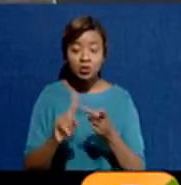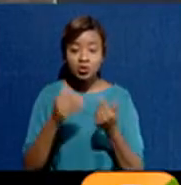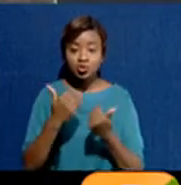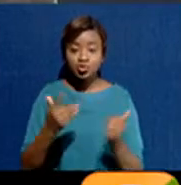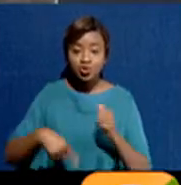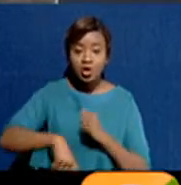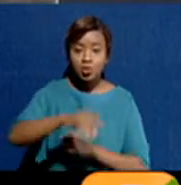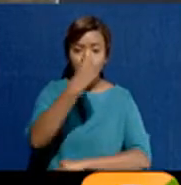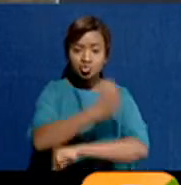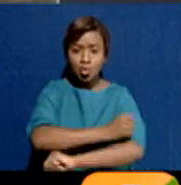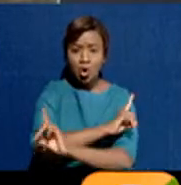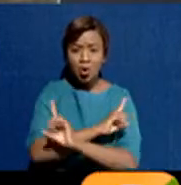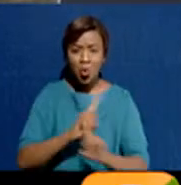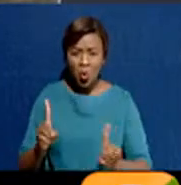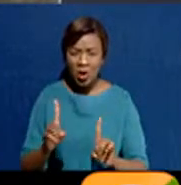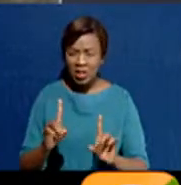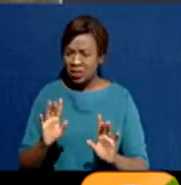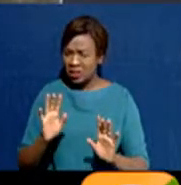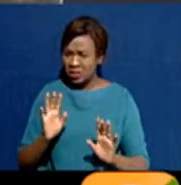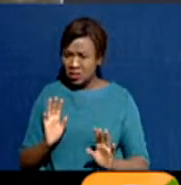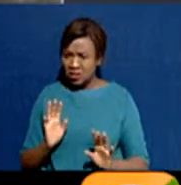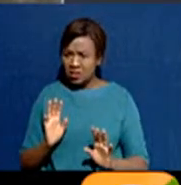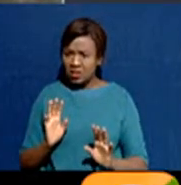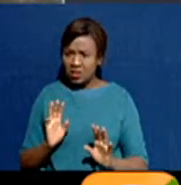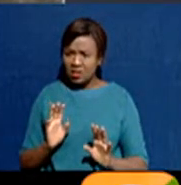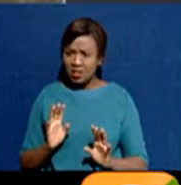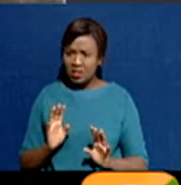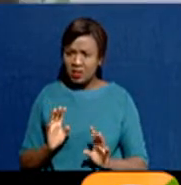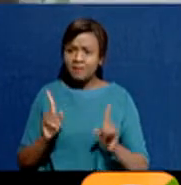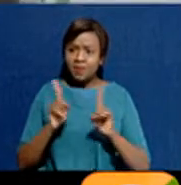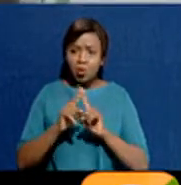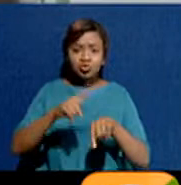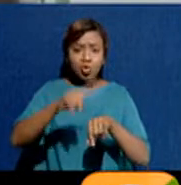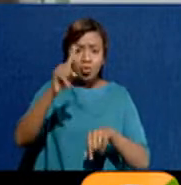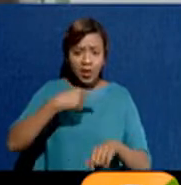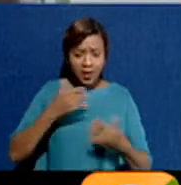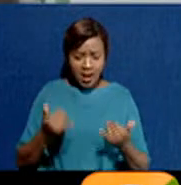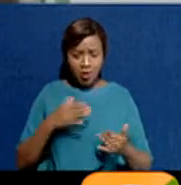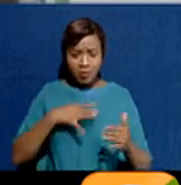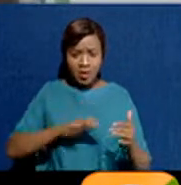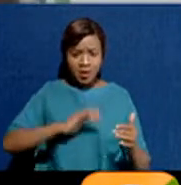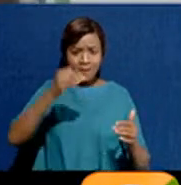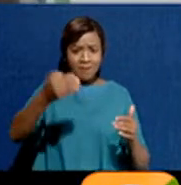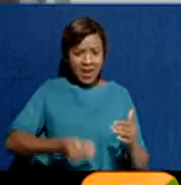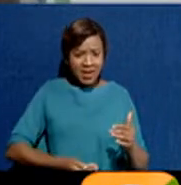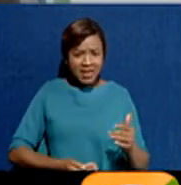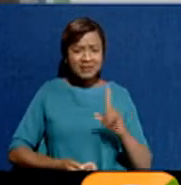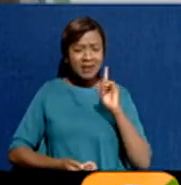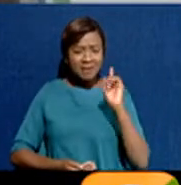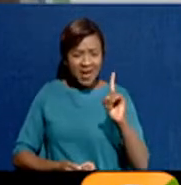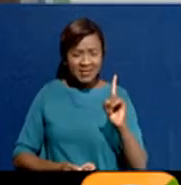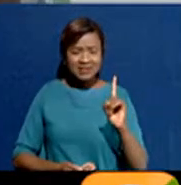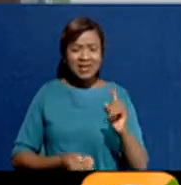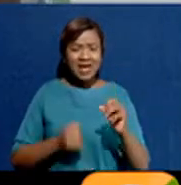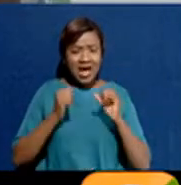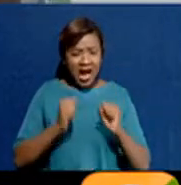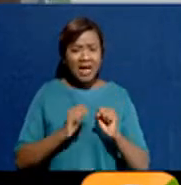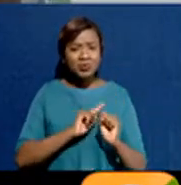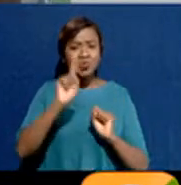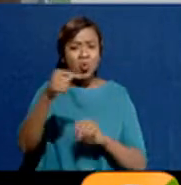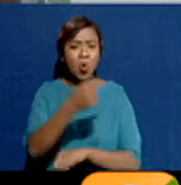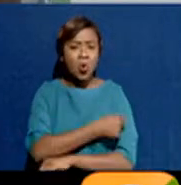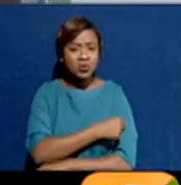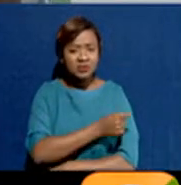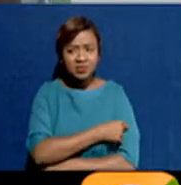to school. In fact, when I've been pregnant, it has been a struggle going to the clinic.